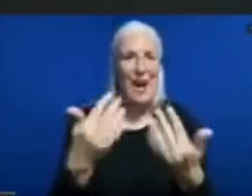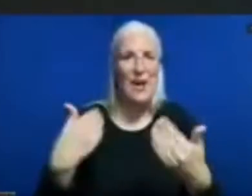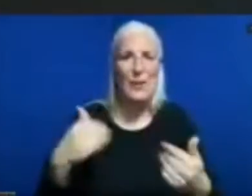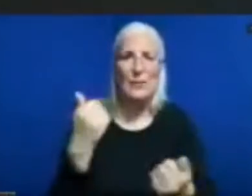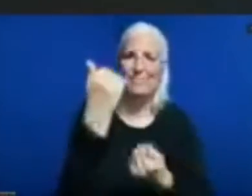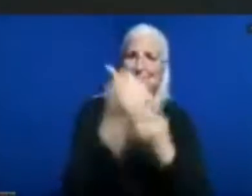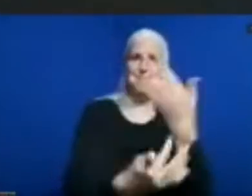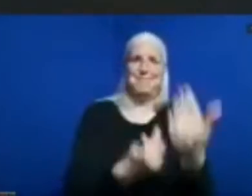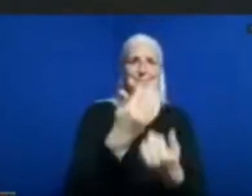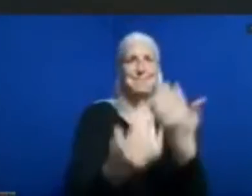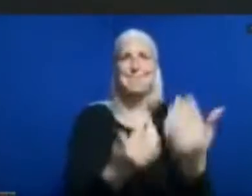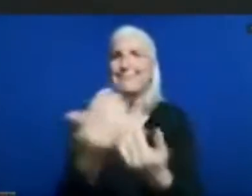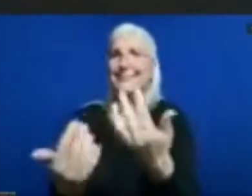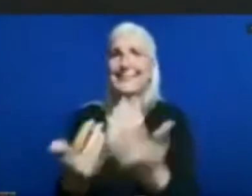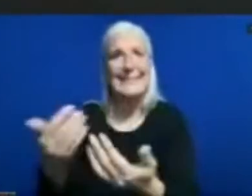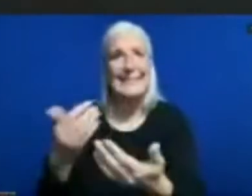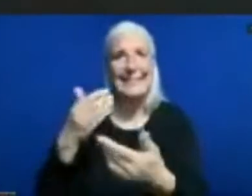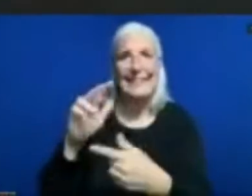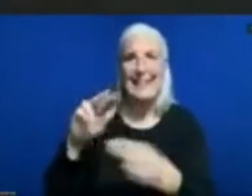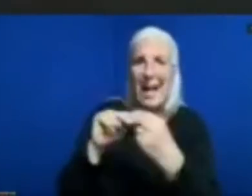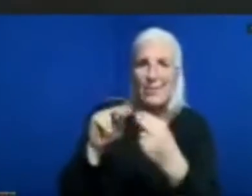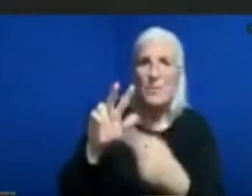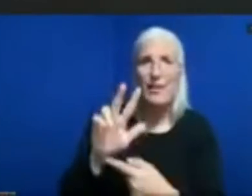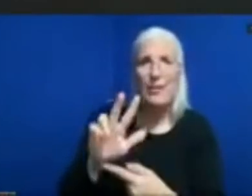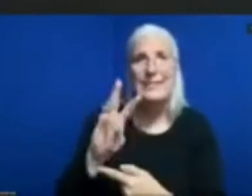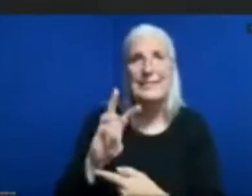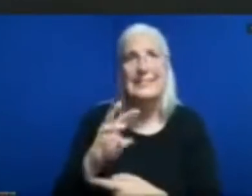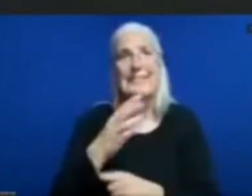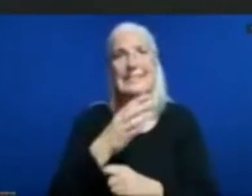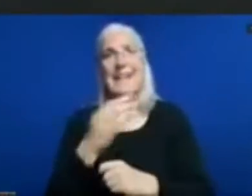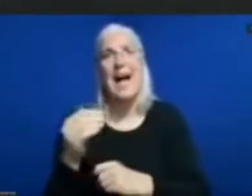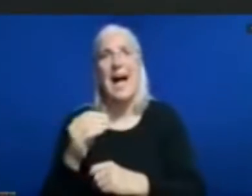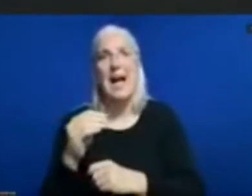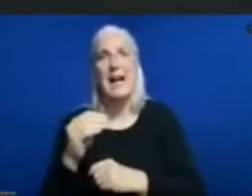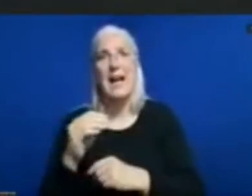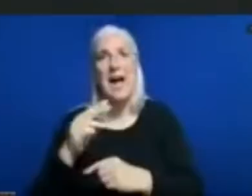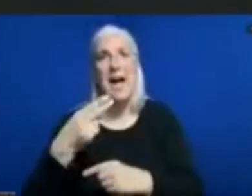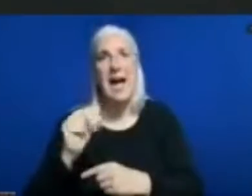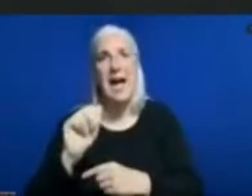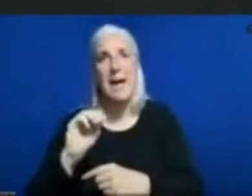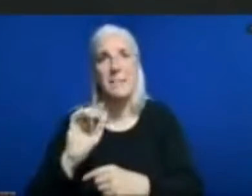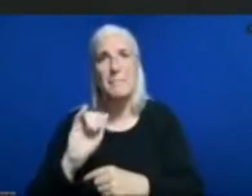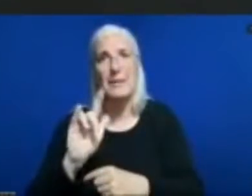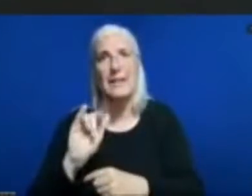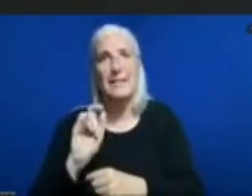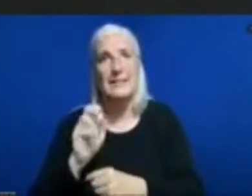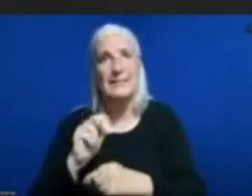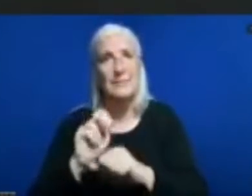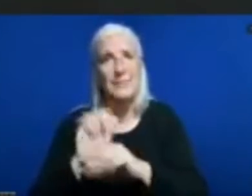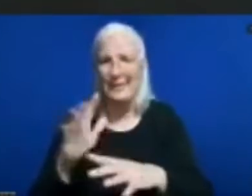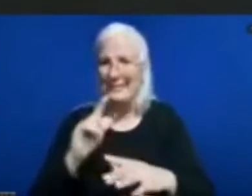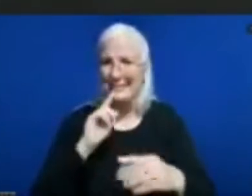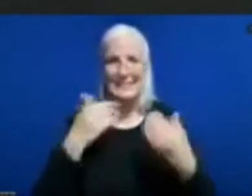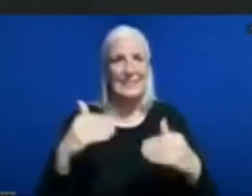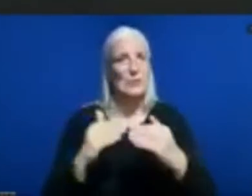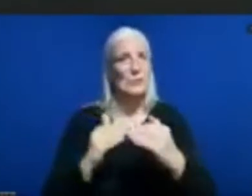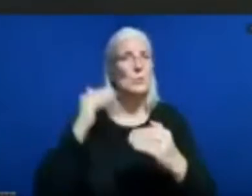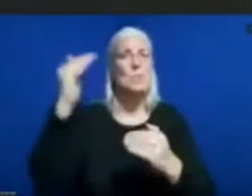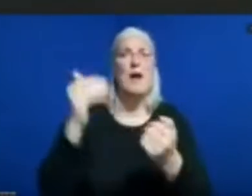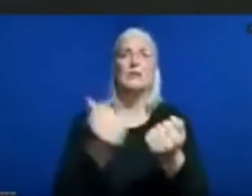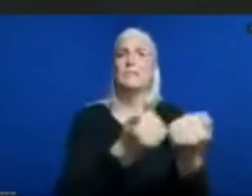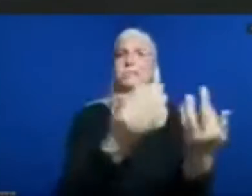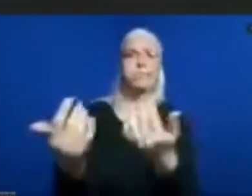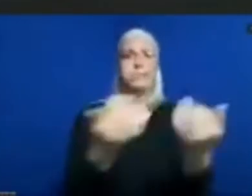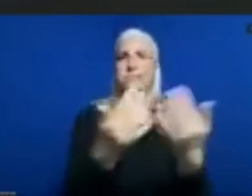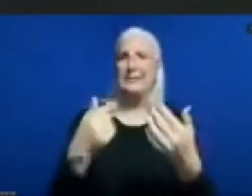Hamilton Mountain Fredonia Pass area, determined that it wasn't comfortable